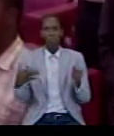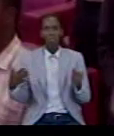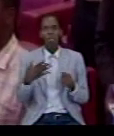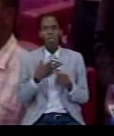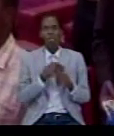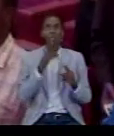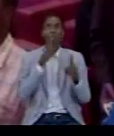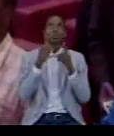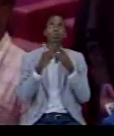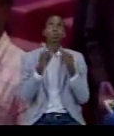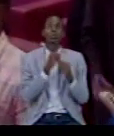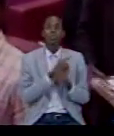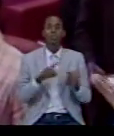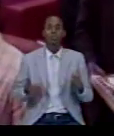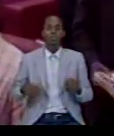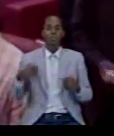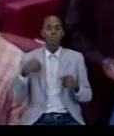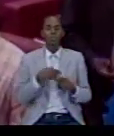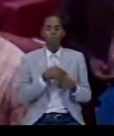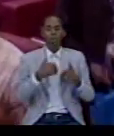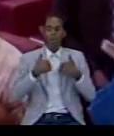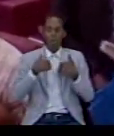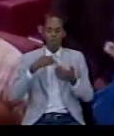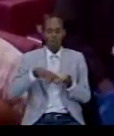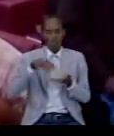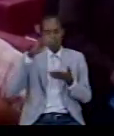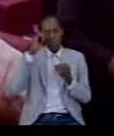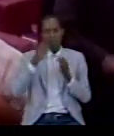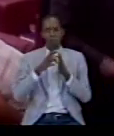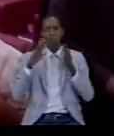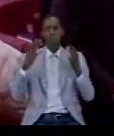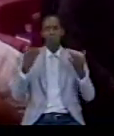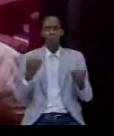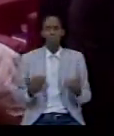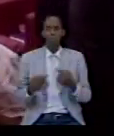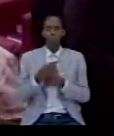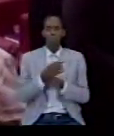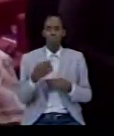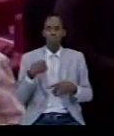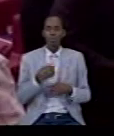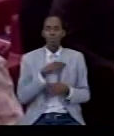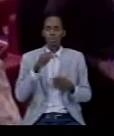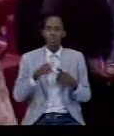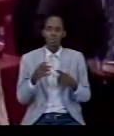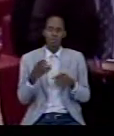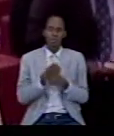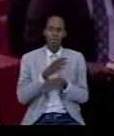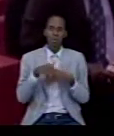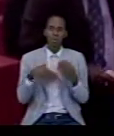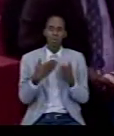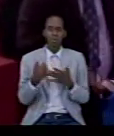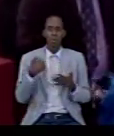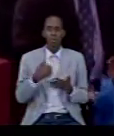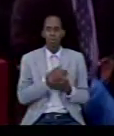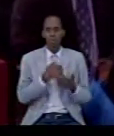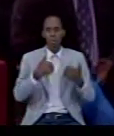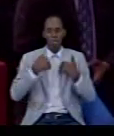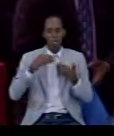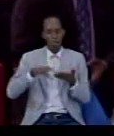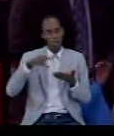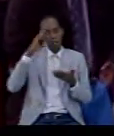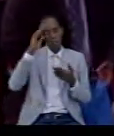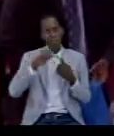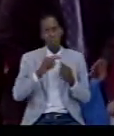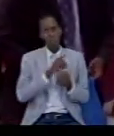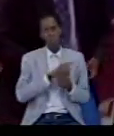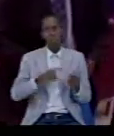the Lord. We've learned so much today, and we need to take all that to the Lord so that his strength will be in